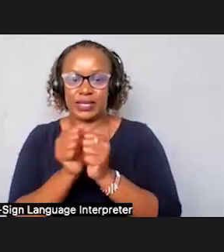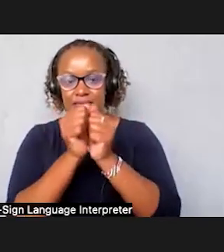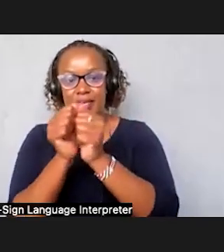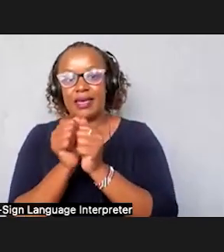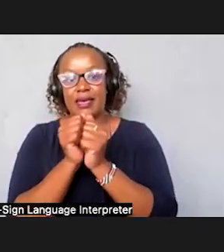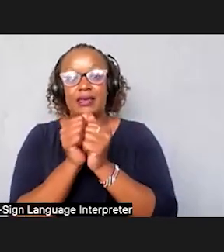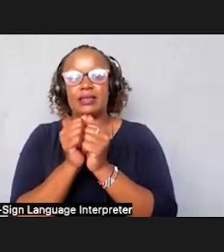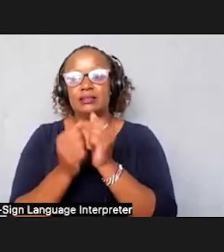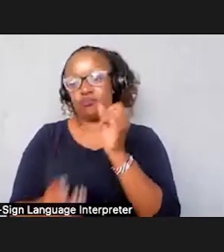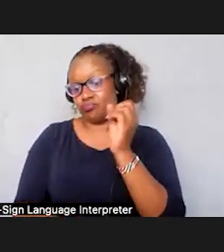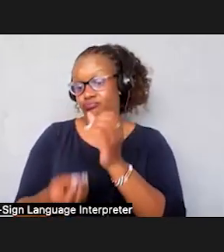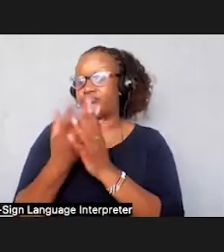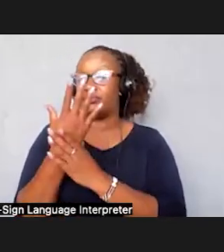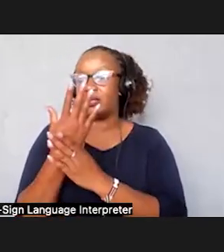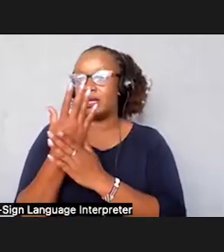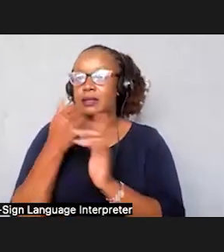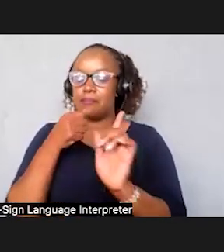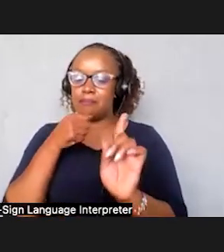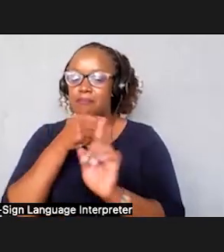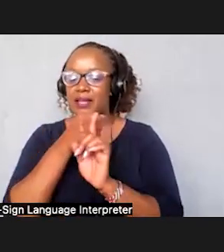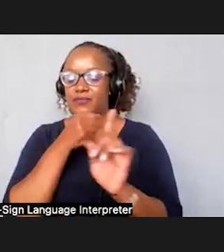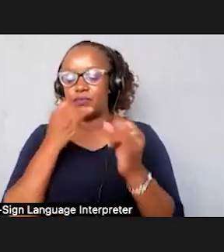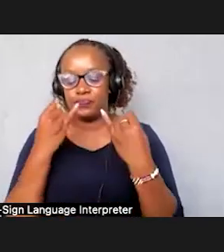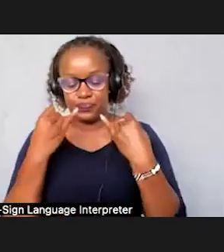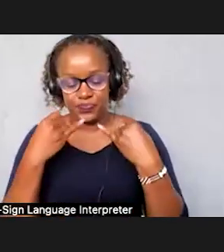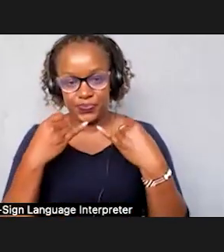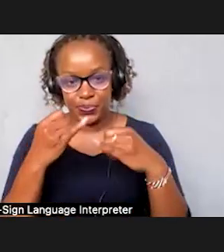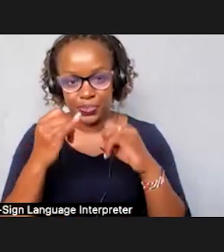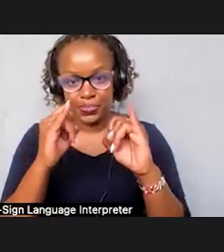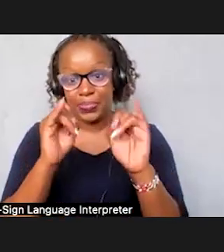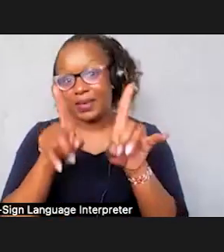impactful implementation. Moreover,